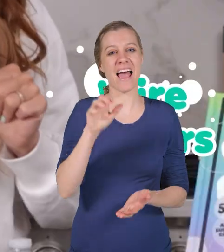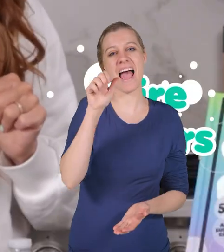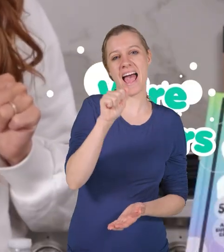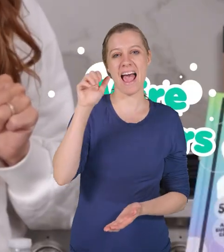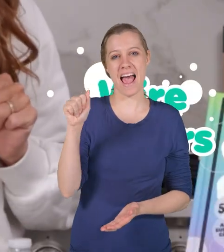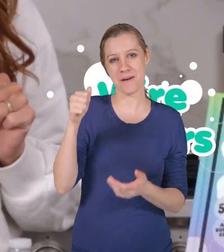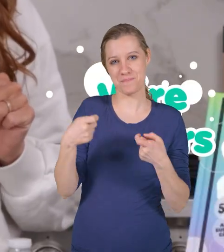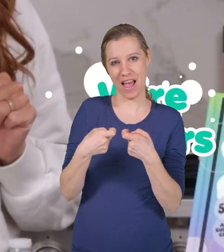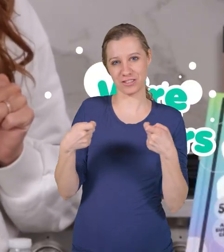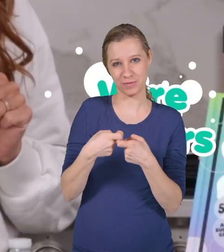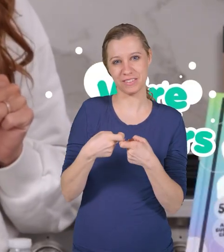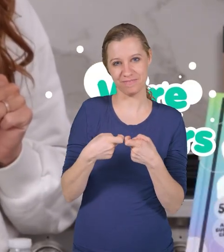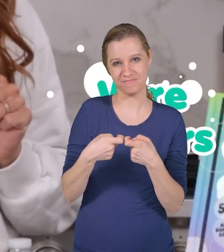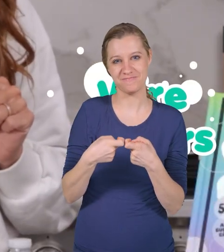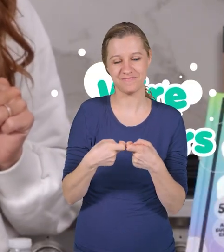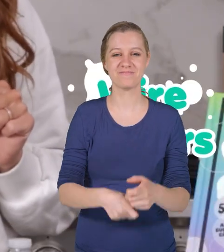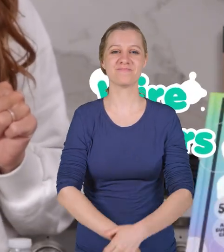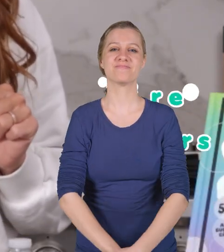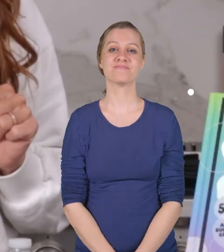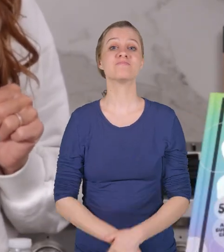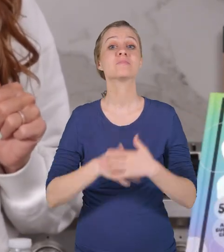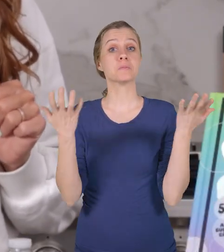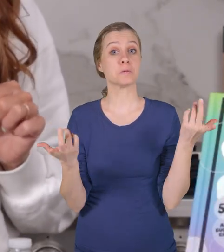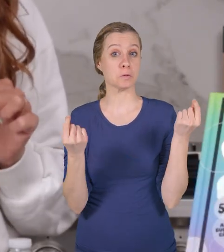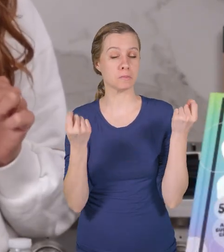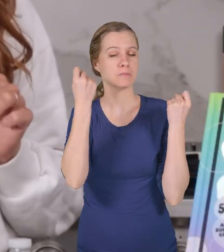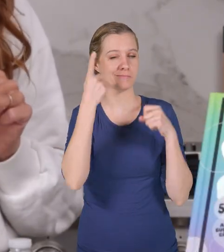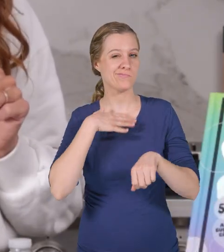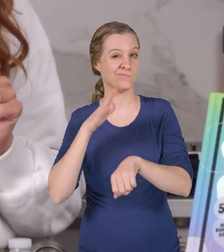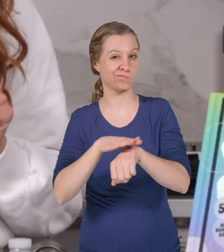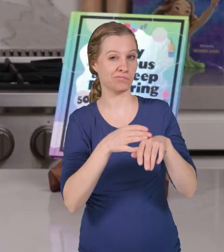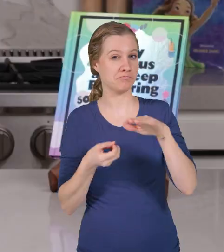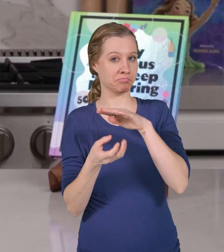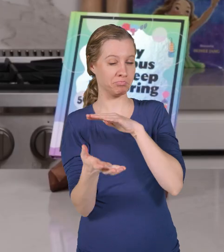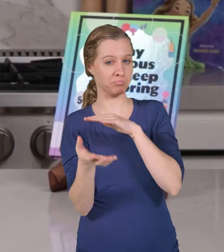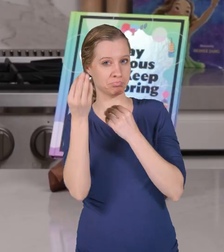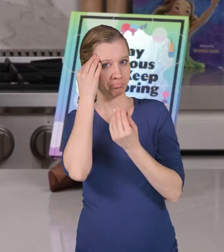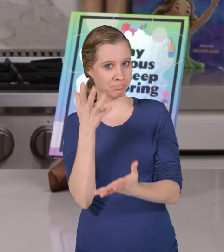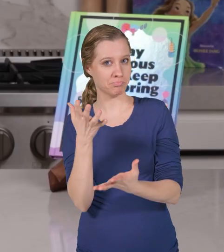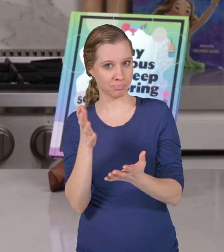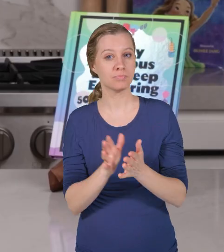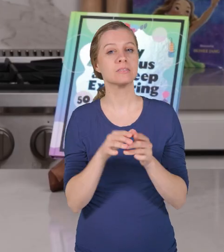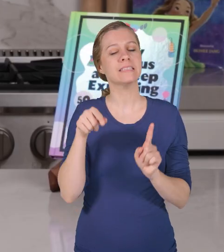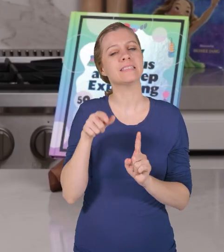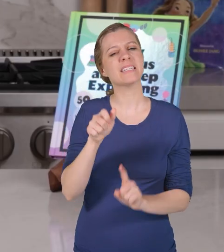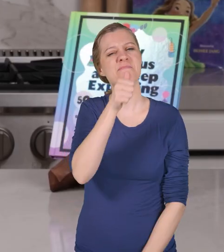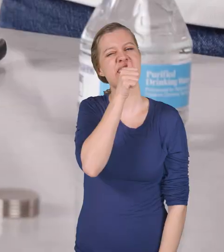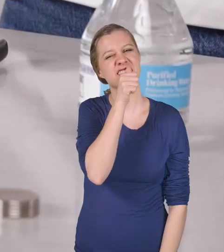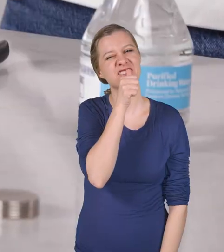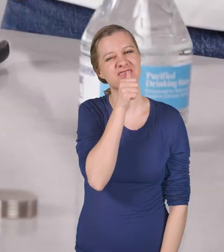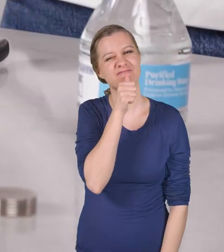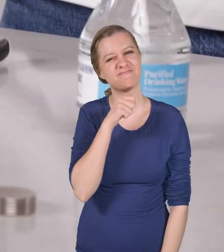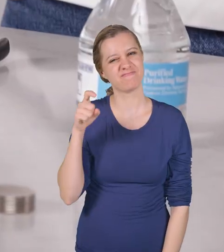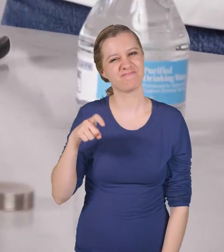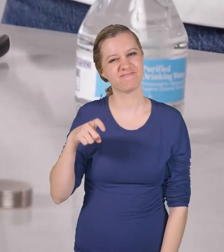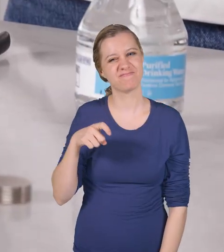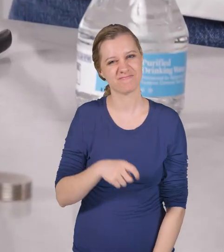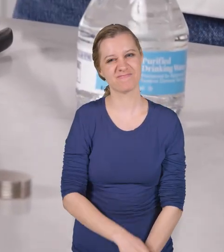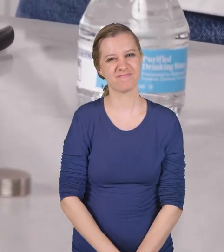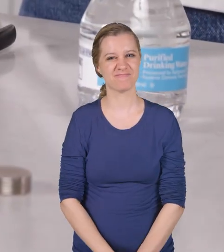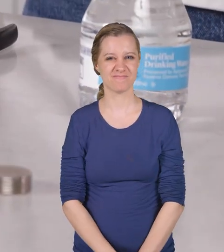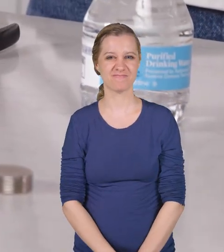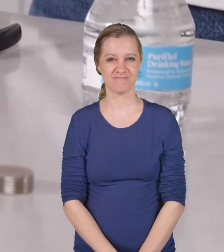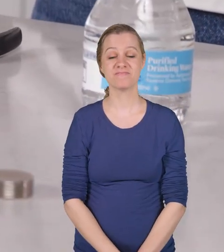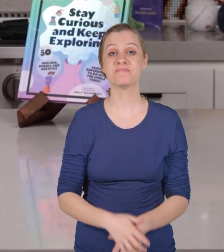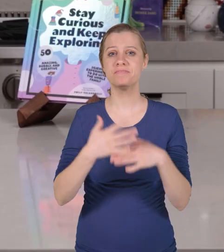magnets, and a AA battery. Now what you wanna do, I'm just giving you a heads up, this one takes a little